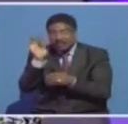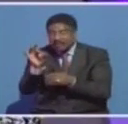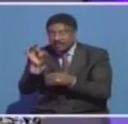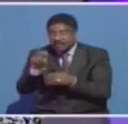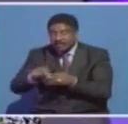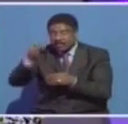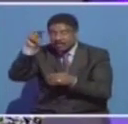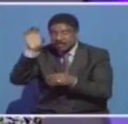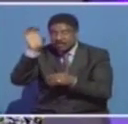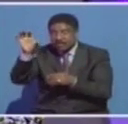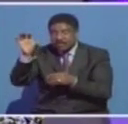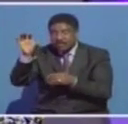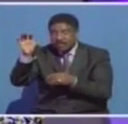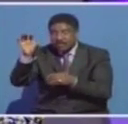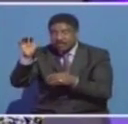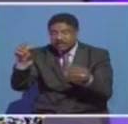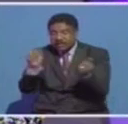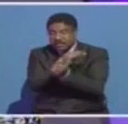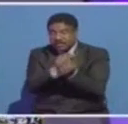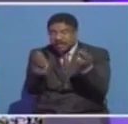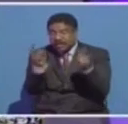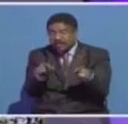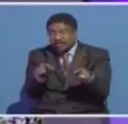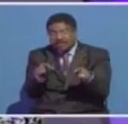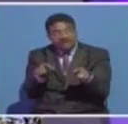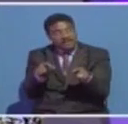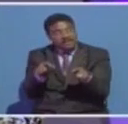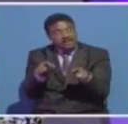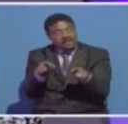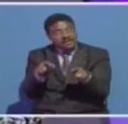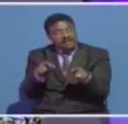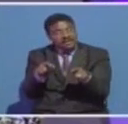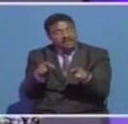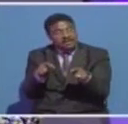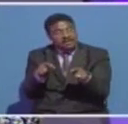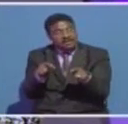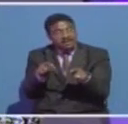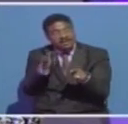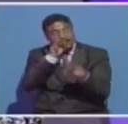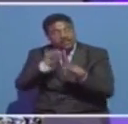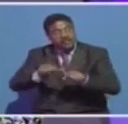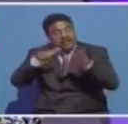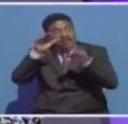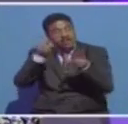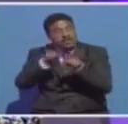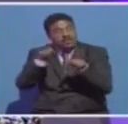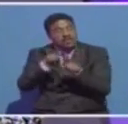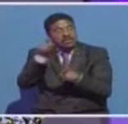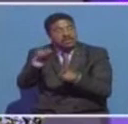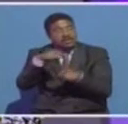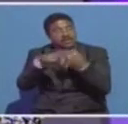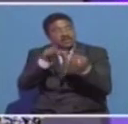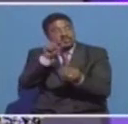Province disaster where mostly it was due to flooding, both Kanyama and in Northern Province, and about $20